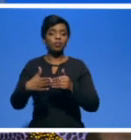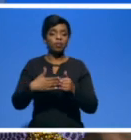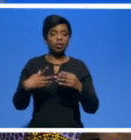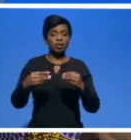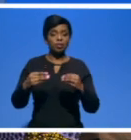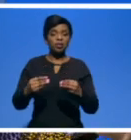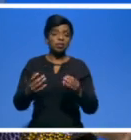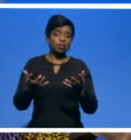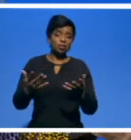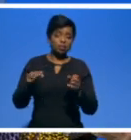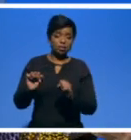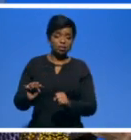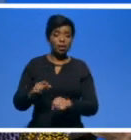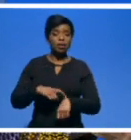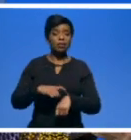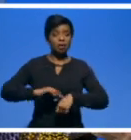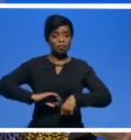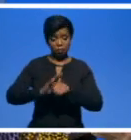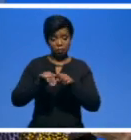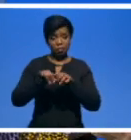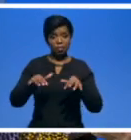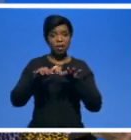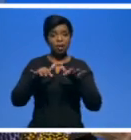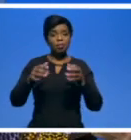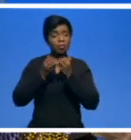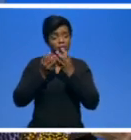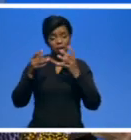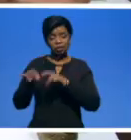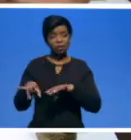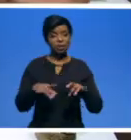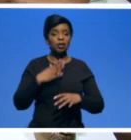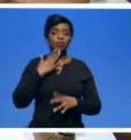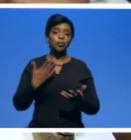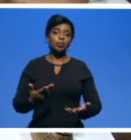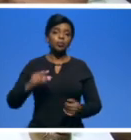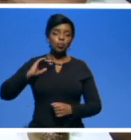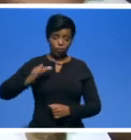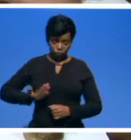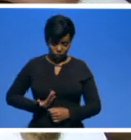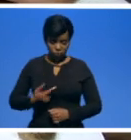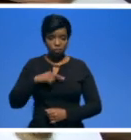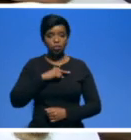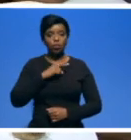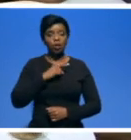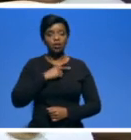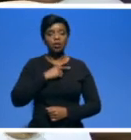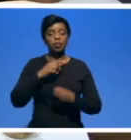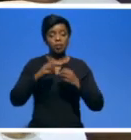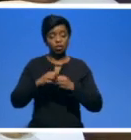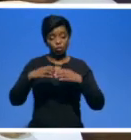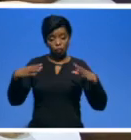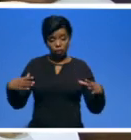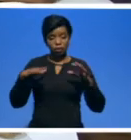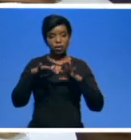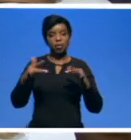COVID, boholo ba batu beilong hore, ba ileba sokola haholo, ki basadi, kalba kala hore, the majority ya informal traders, ki